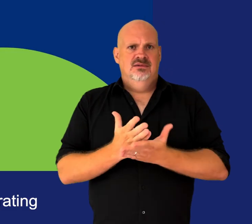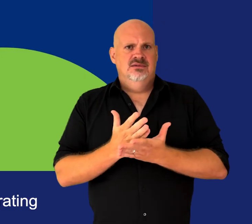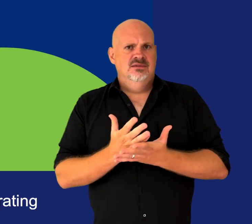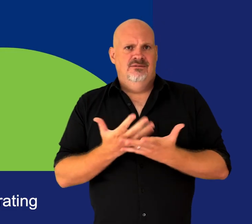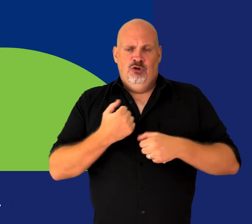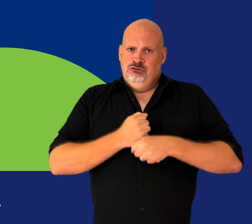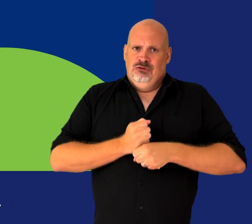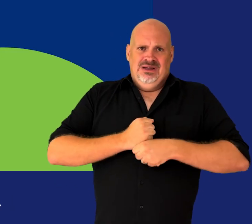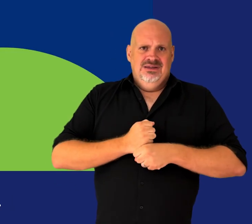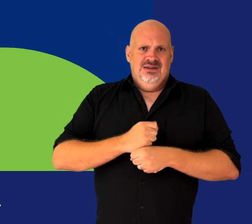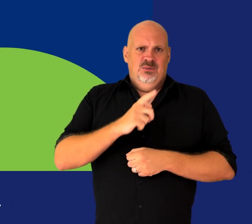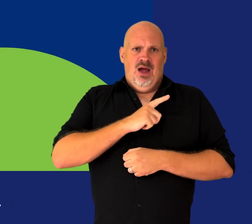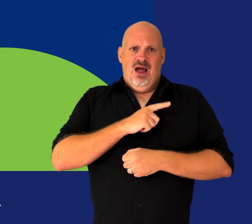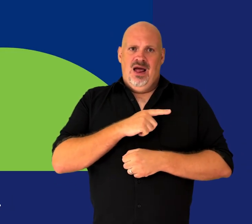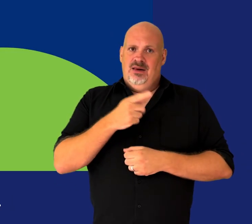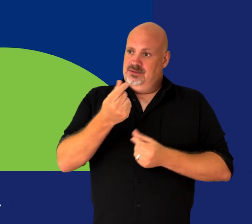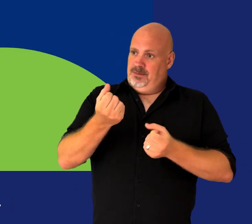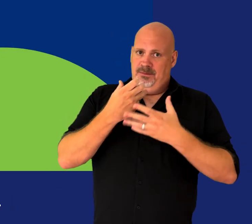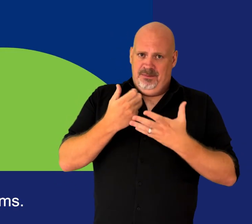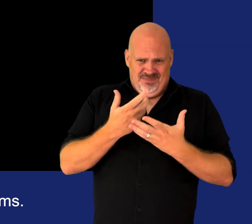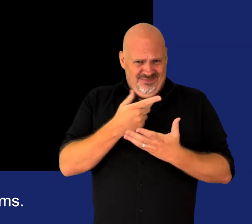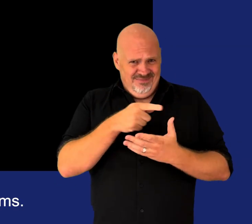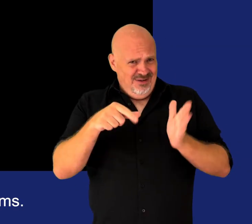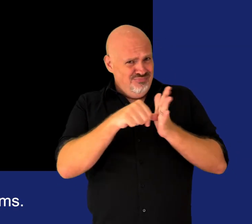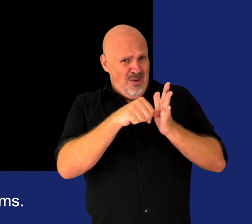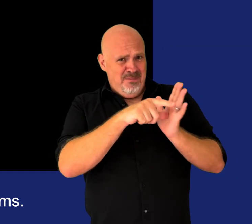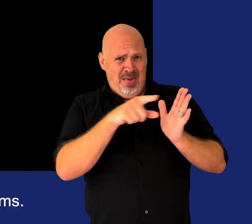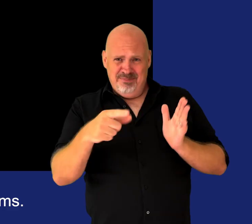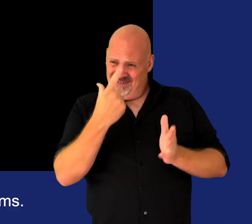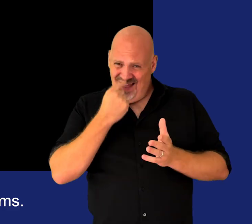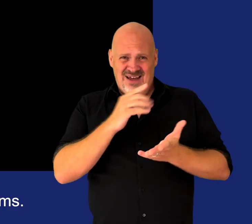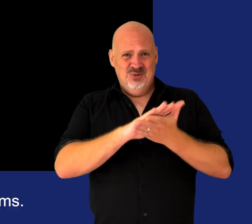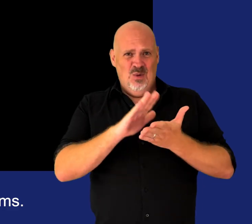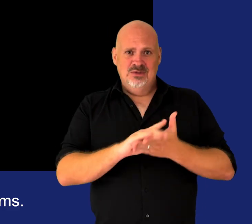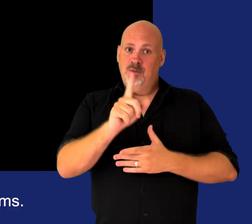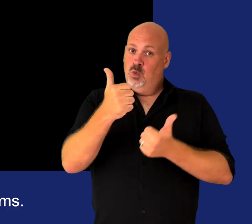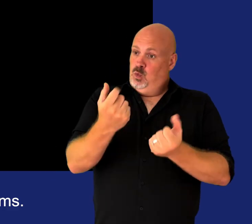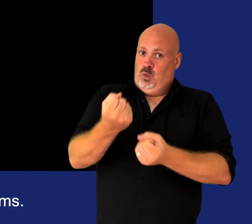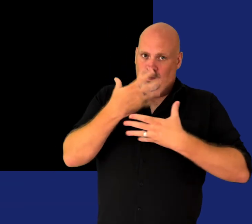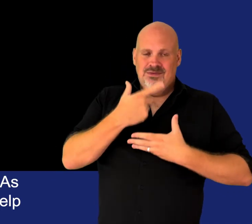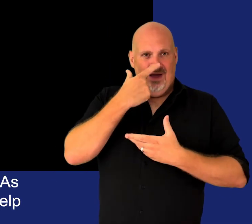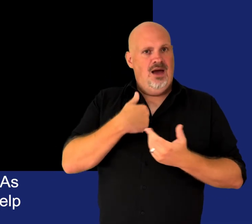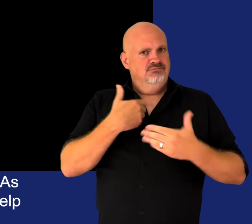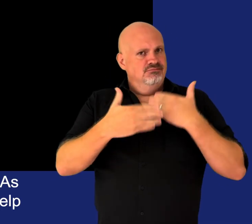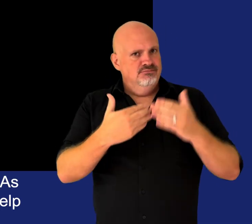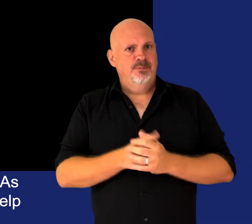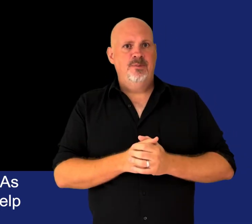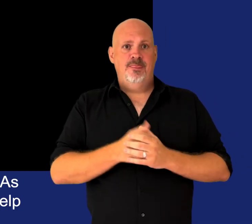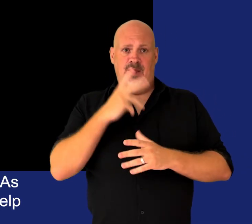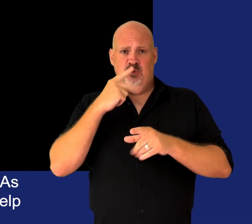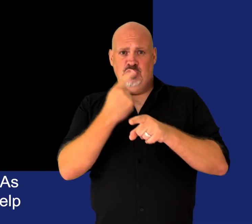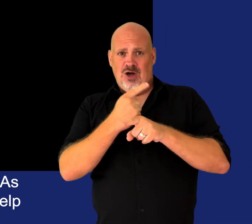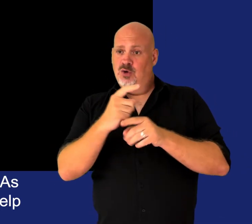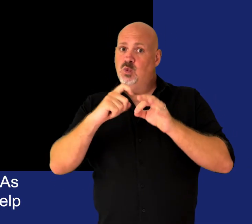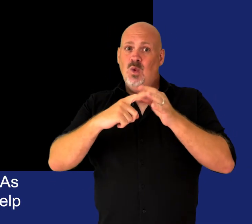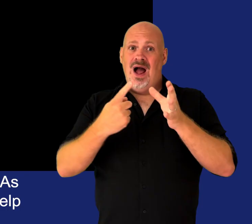way was frustrating because the things you shared are solvable problems, but the good thing is that we can definitely help you solve those problems. And I saw in the chats